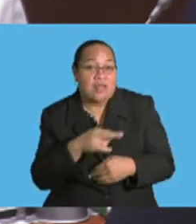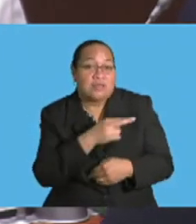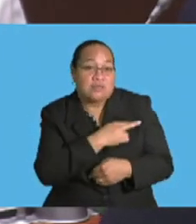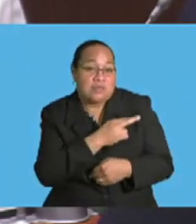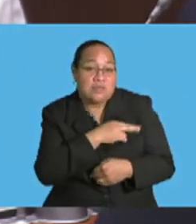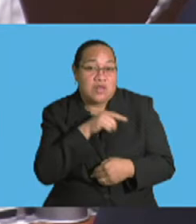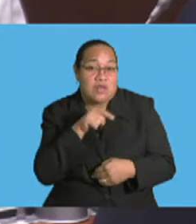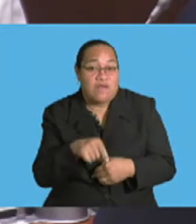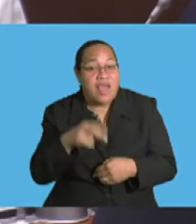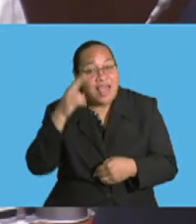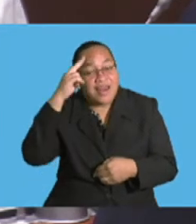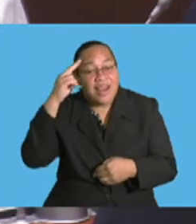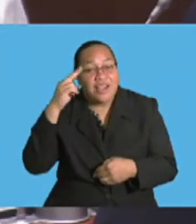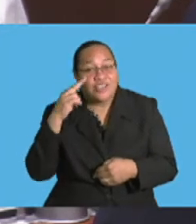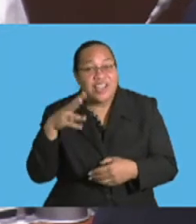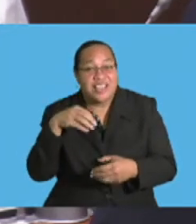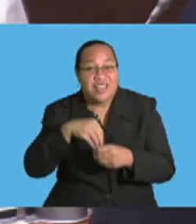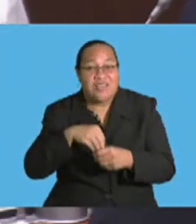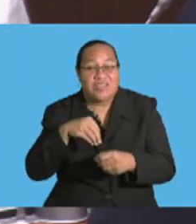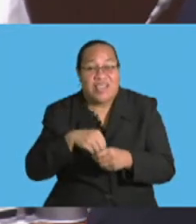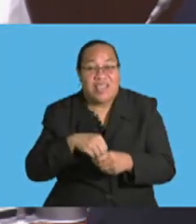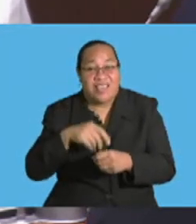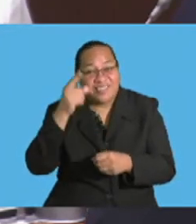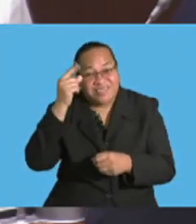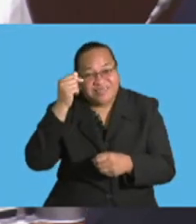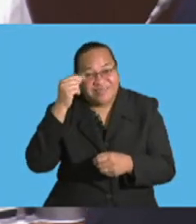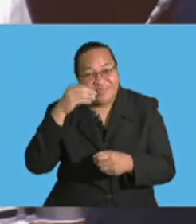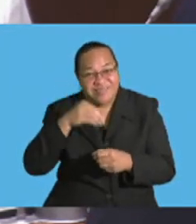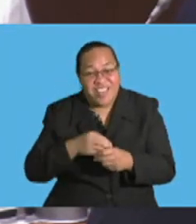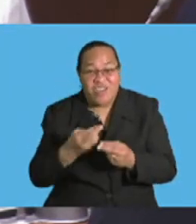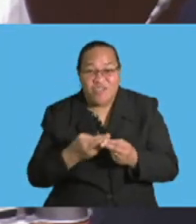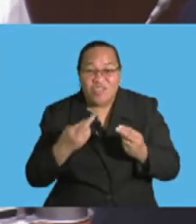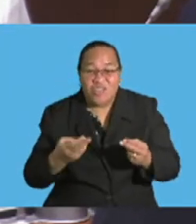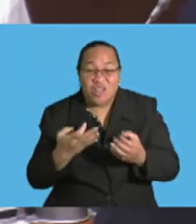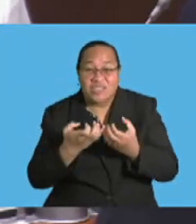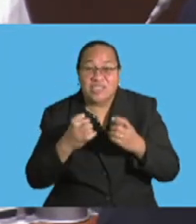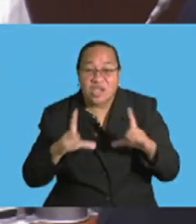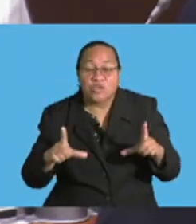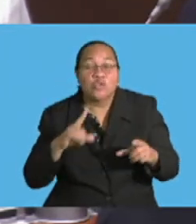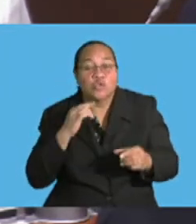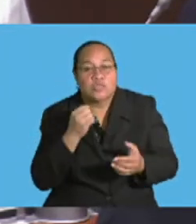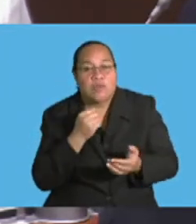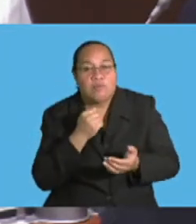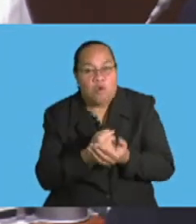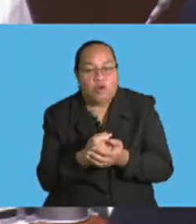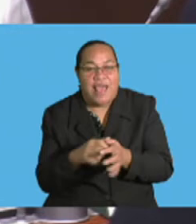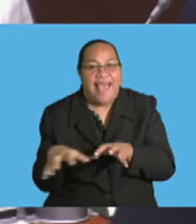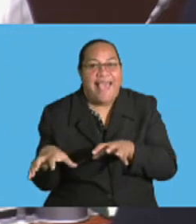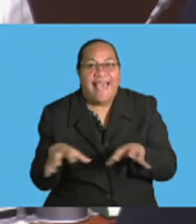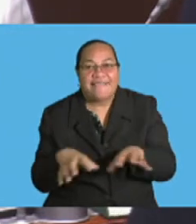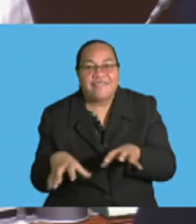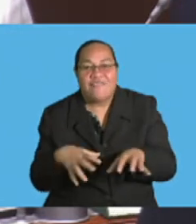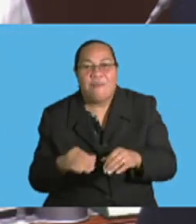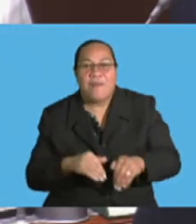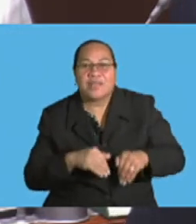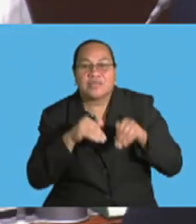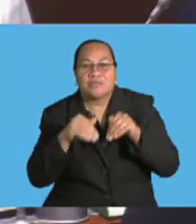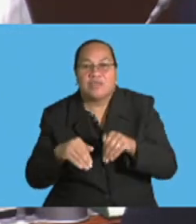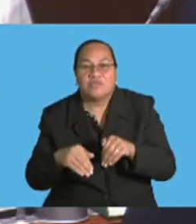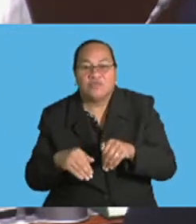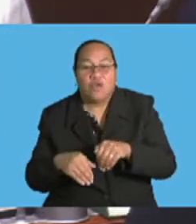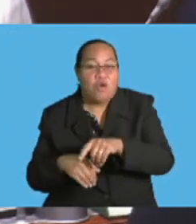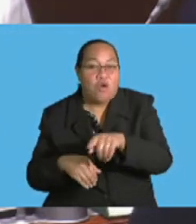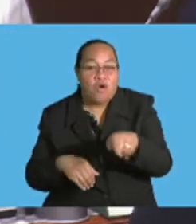National iTaukei Resource Owners Council will support the active participation and capacity building of iTaukei